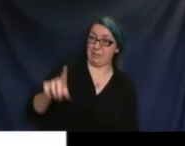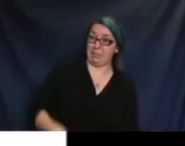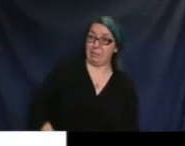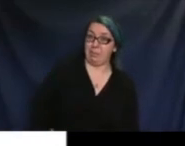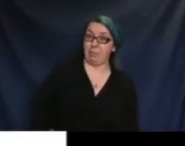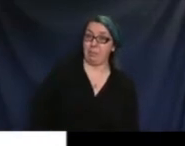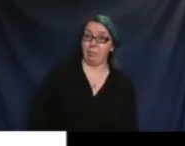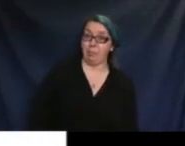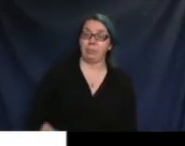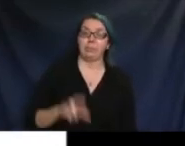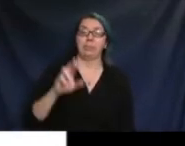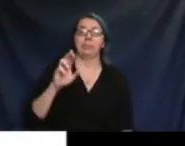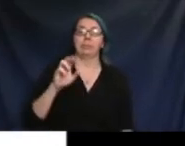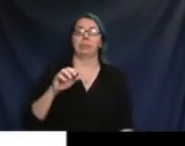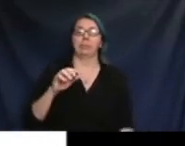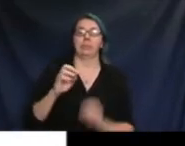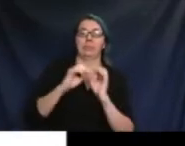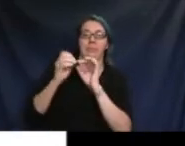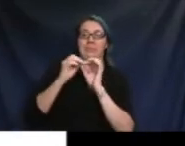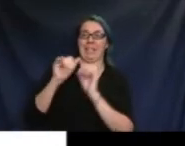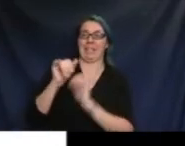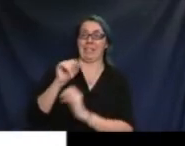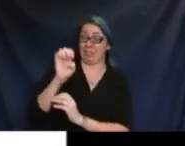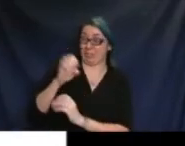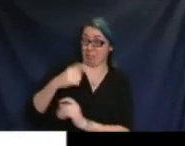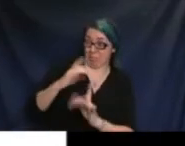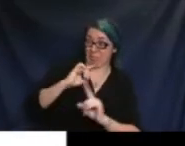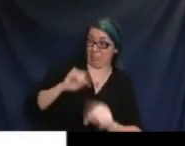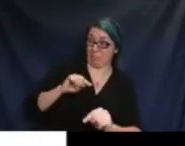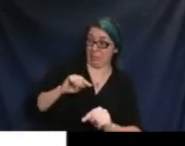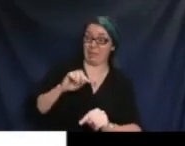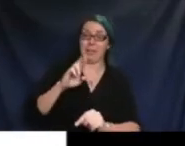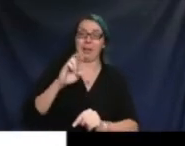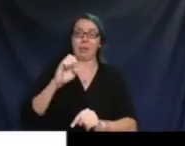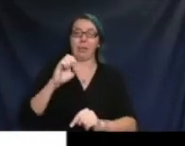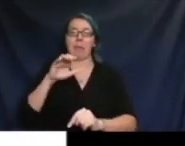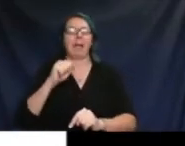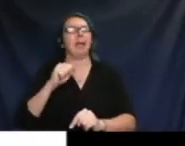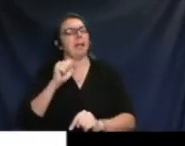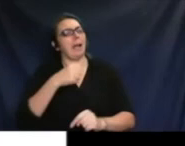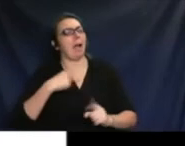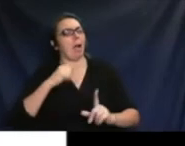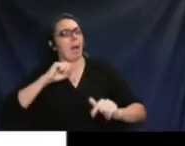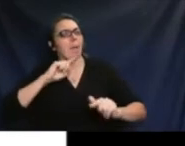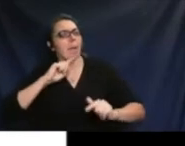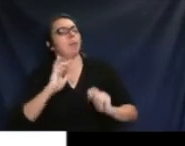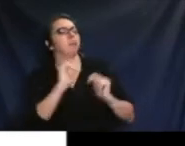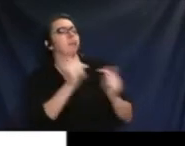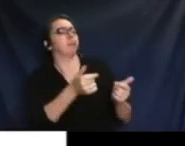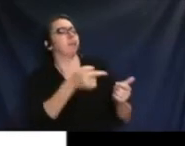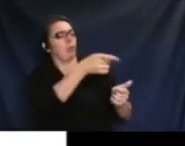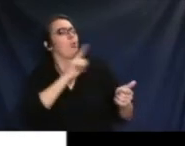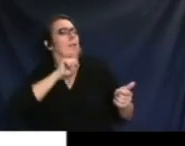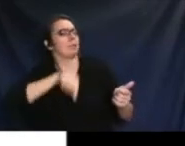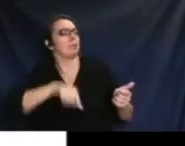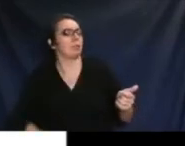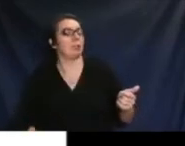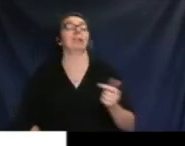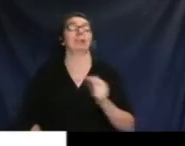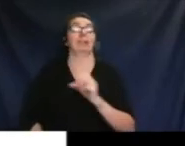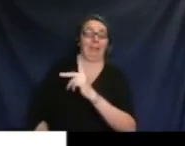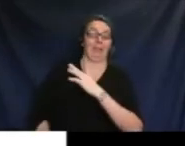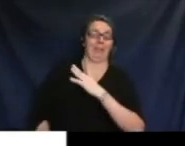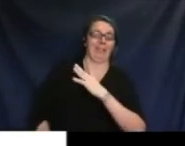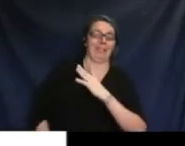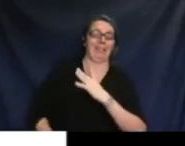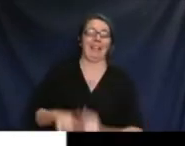Rebecca, do you want me to do it? It's Jean. Well, I thought we'd change it up and have you answer first this time. For sure, okay. Hi,